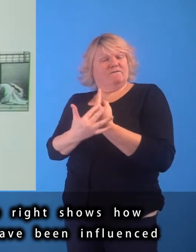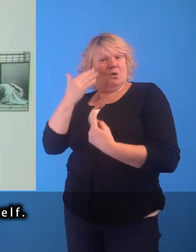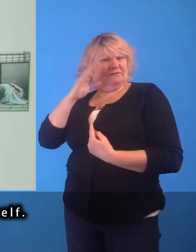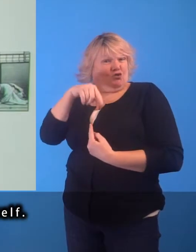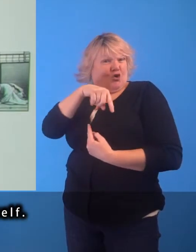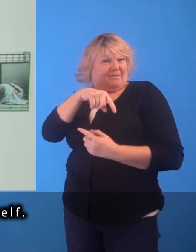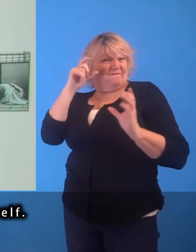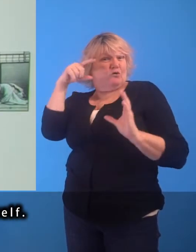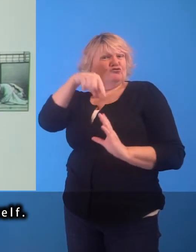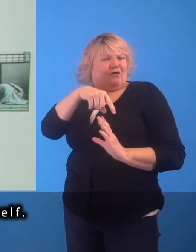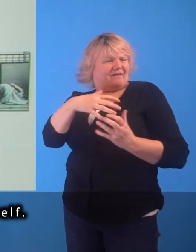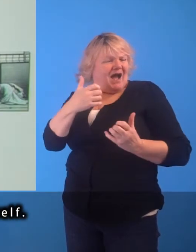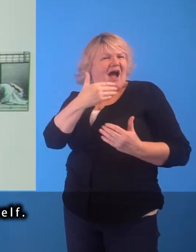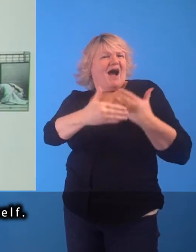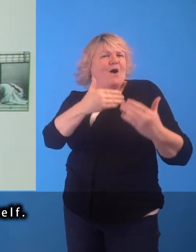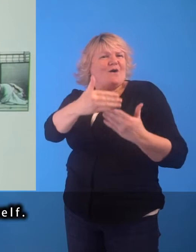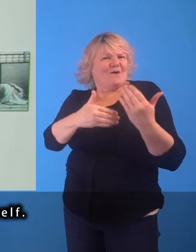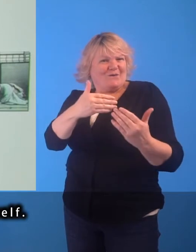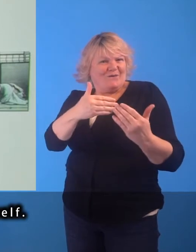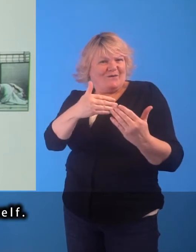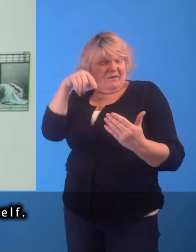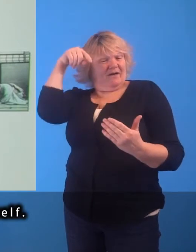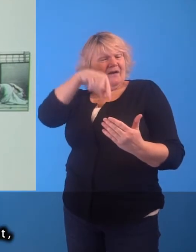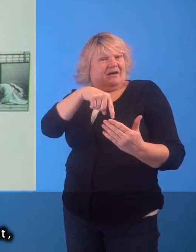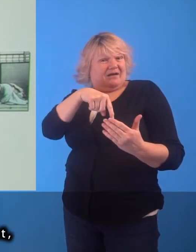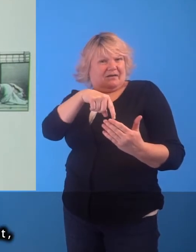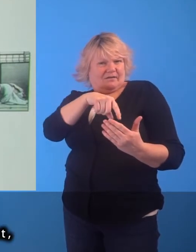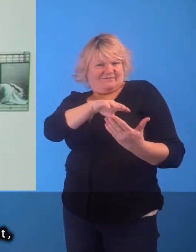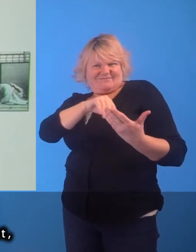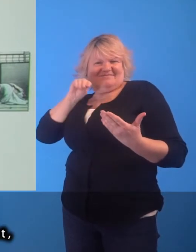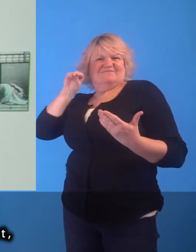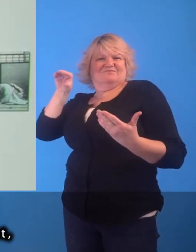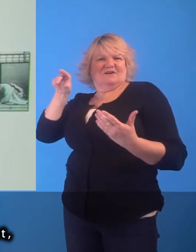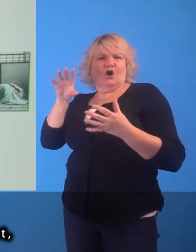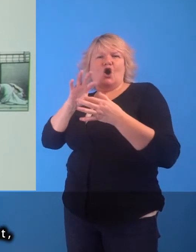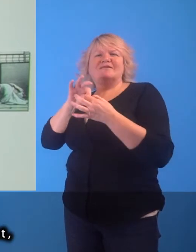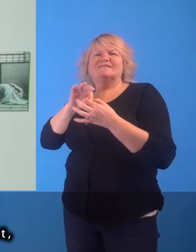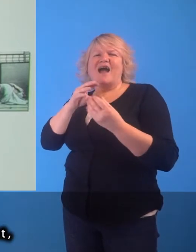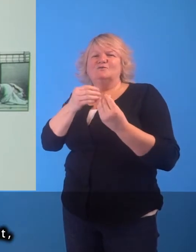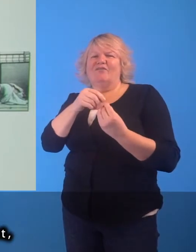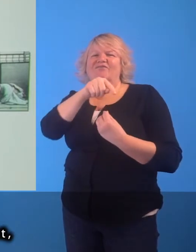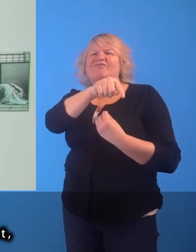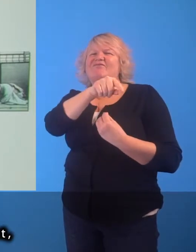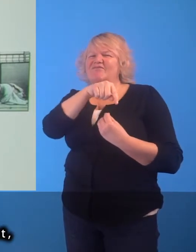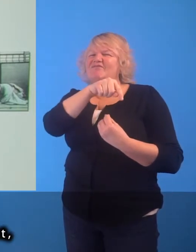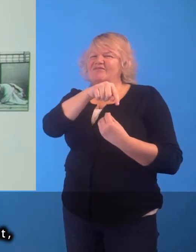been influenced by the photographic process itself. Like the markings on a photographer's contact